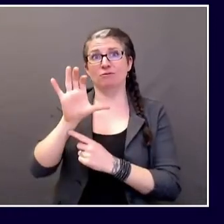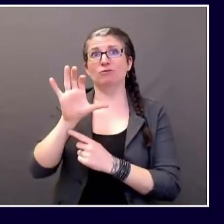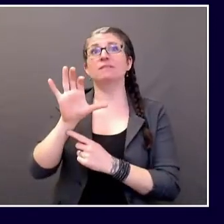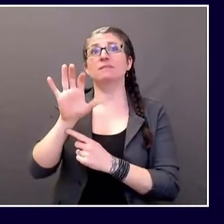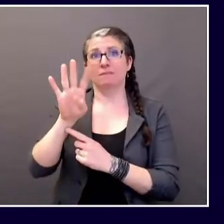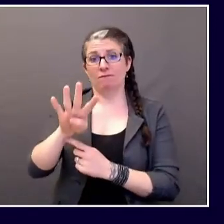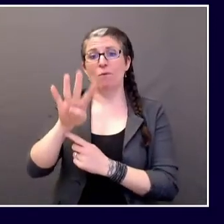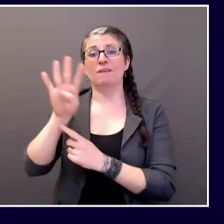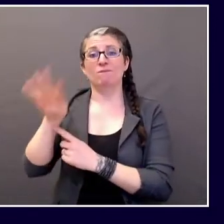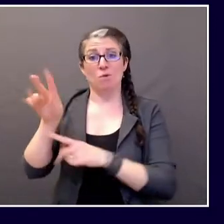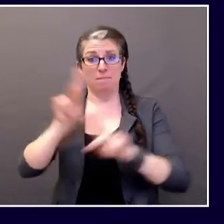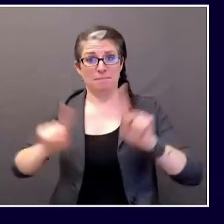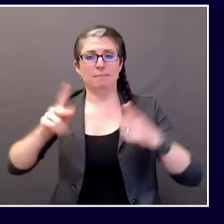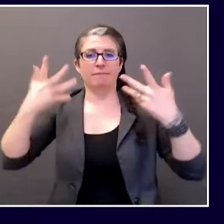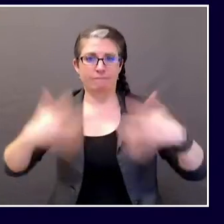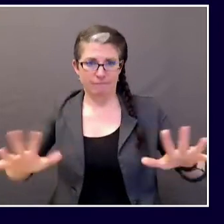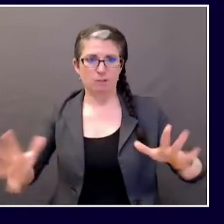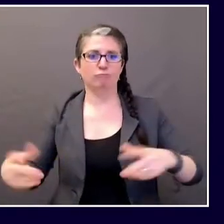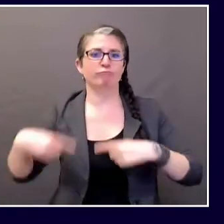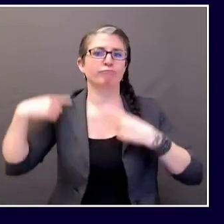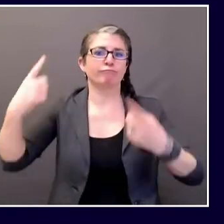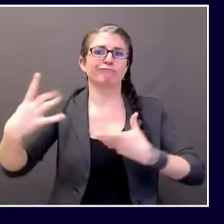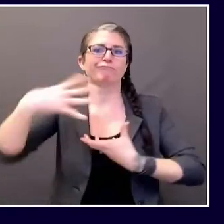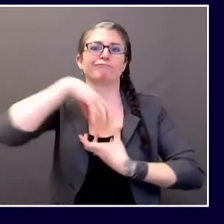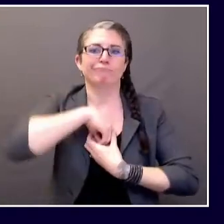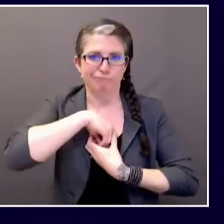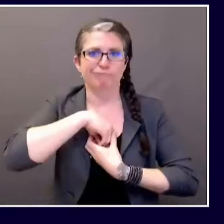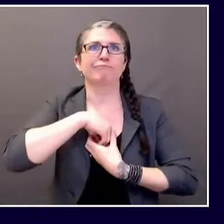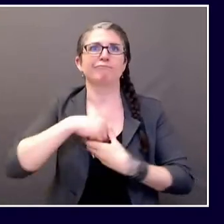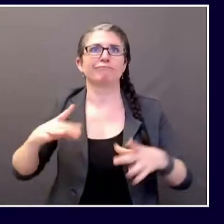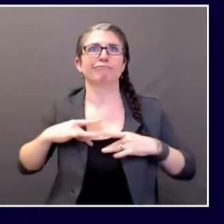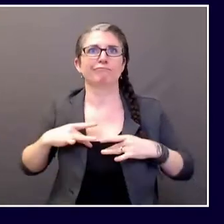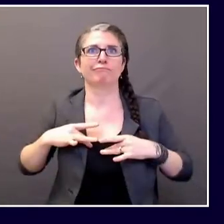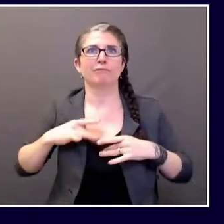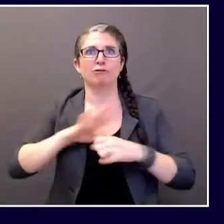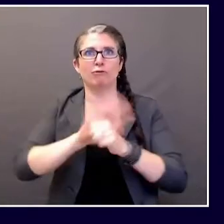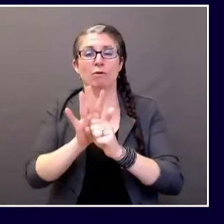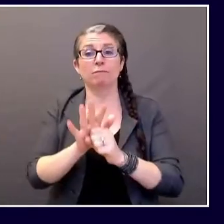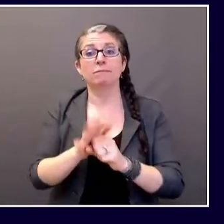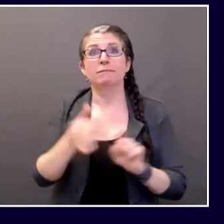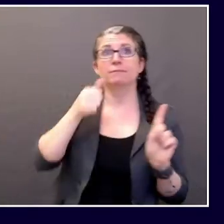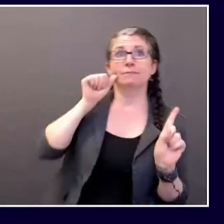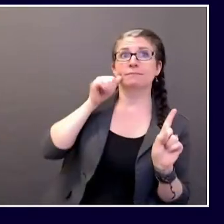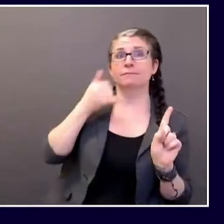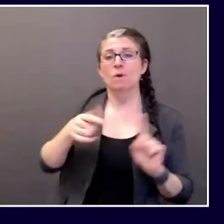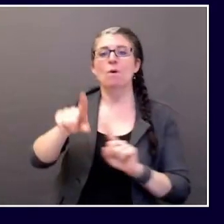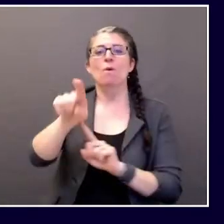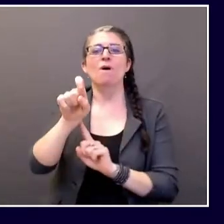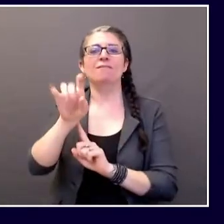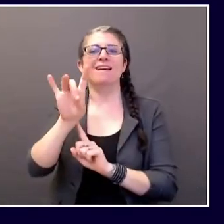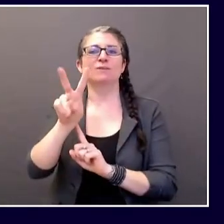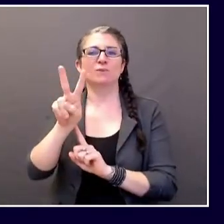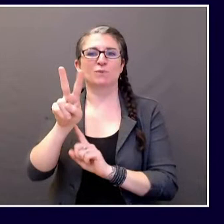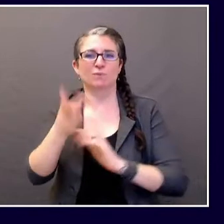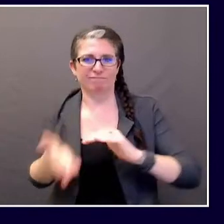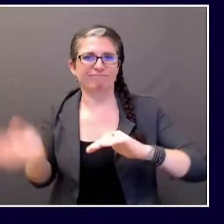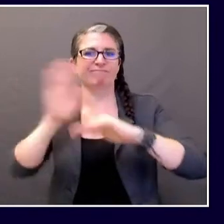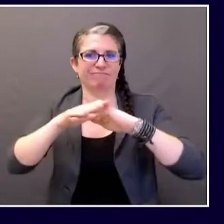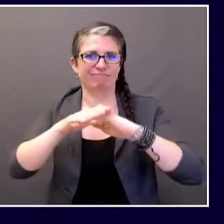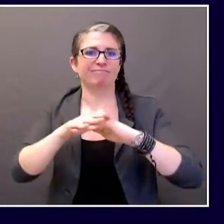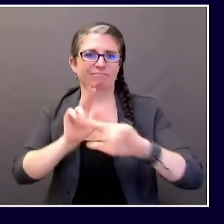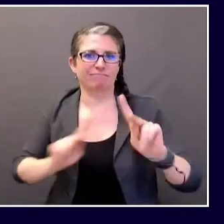44,944 cases of COVID-19 statewide, representing an increase of 182 cases since